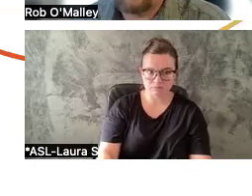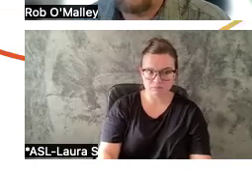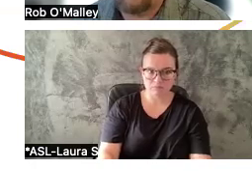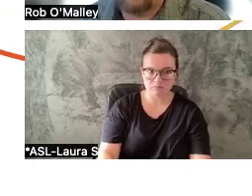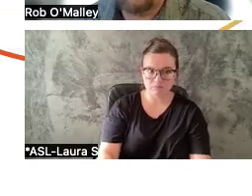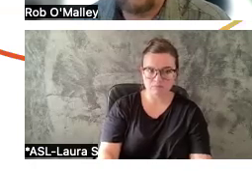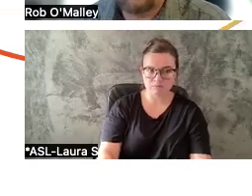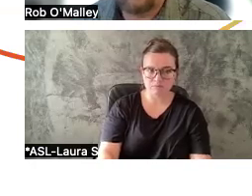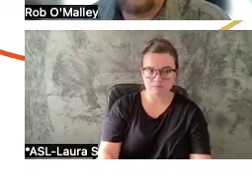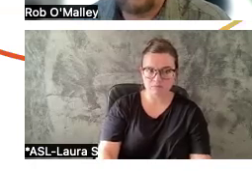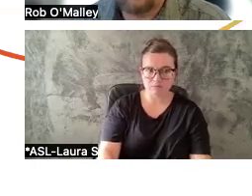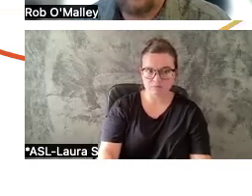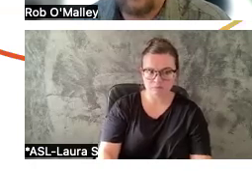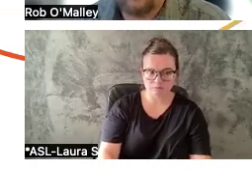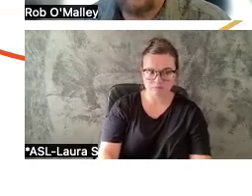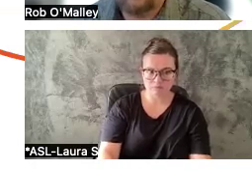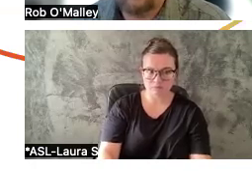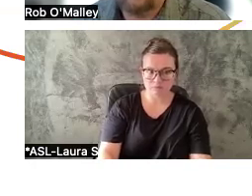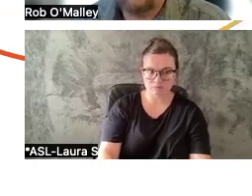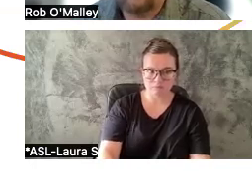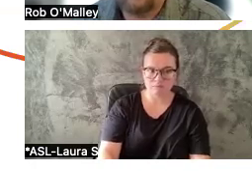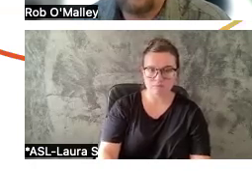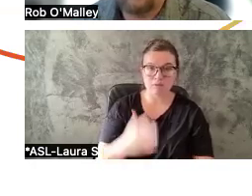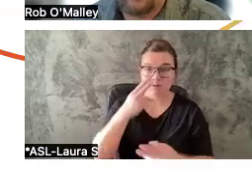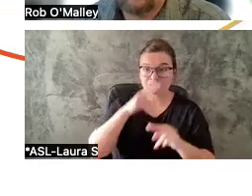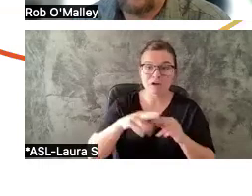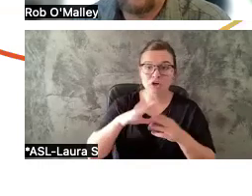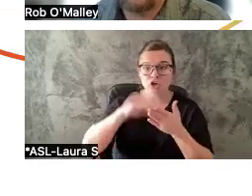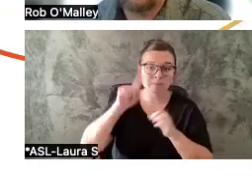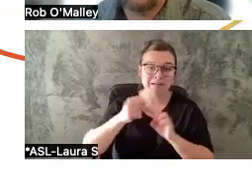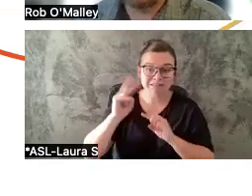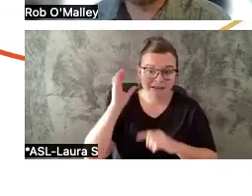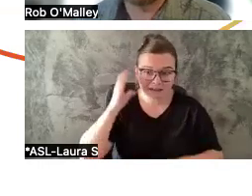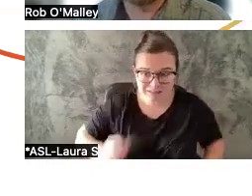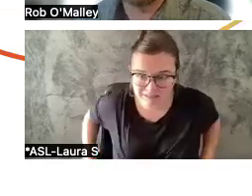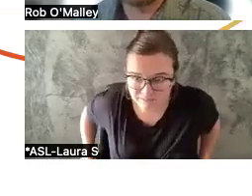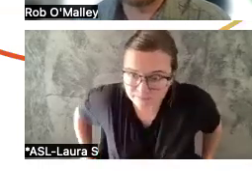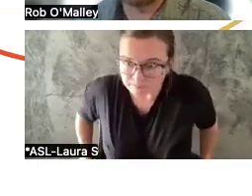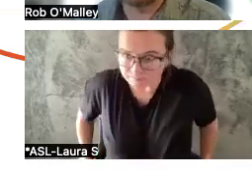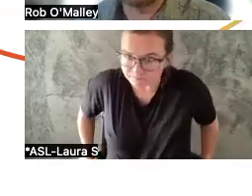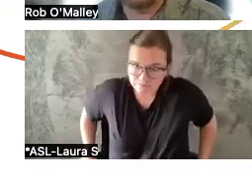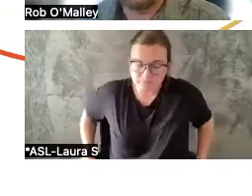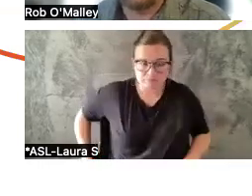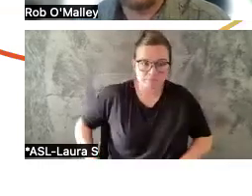Might be fun, learn about second cousins you didn't know about,